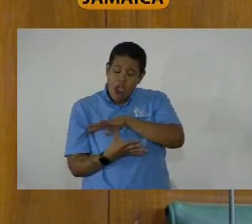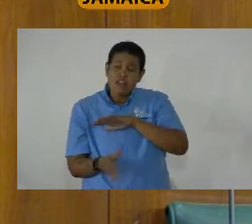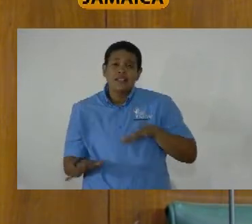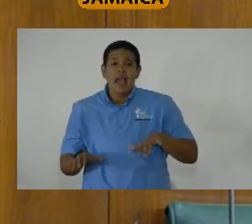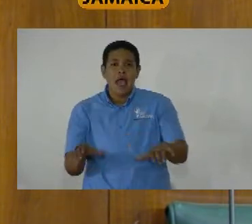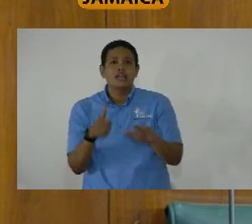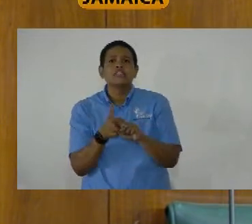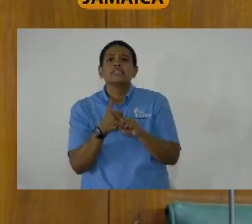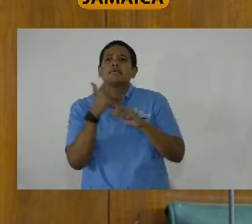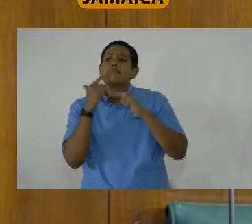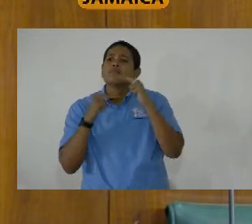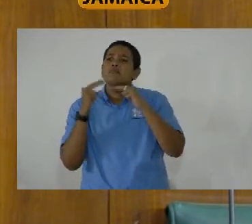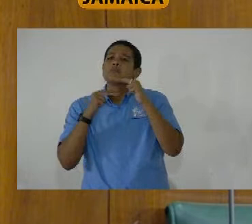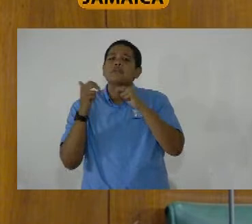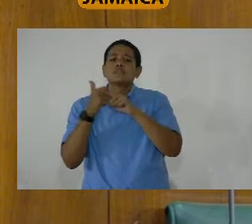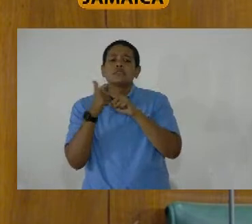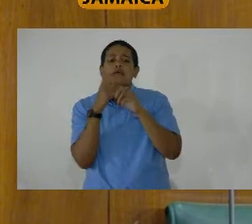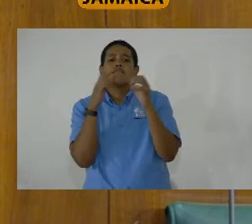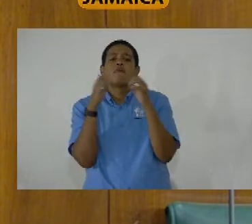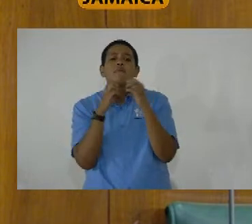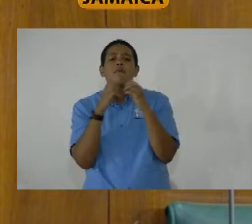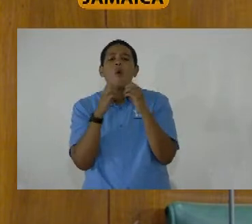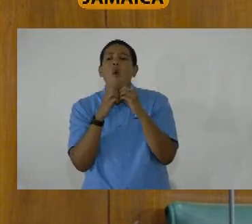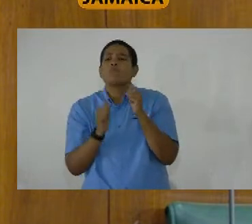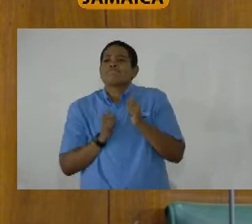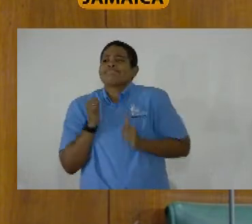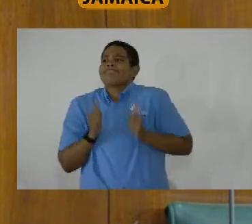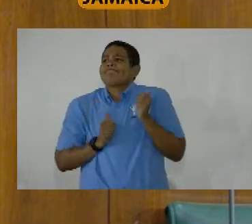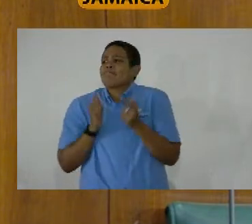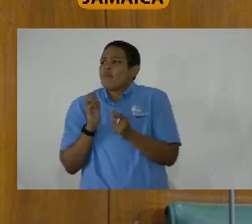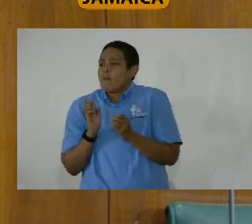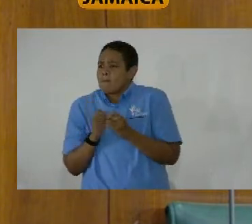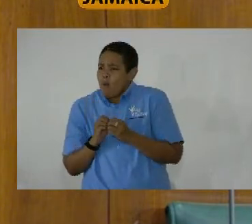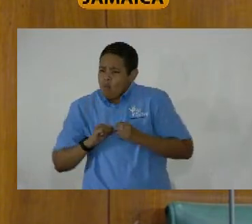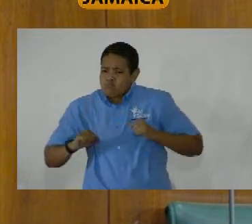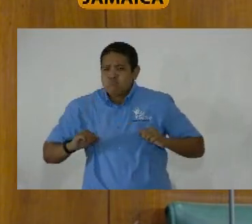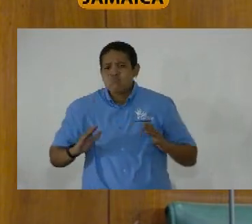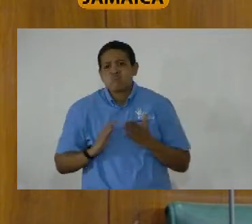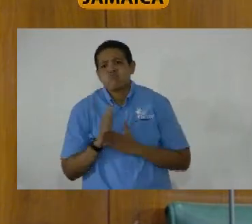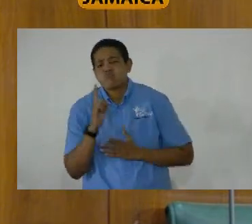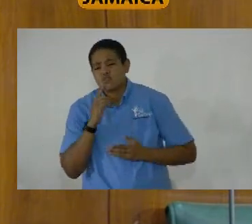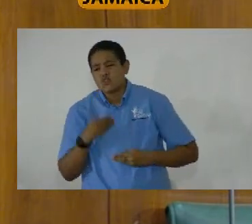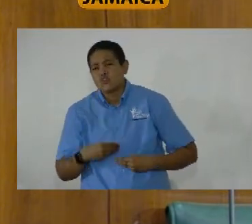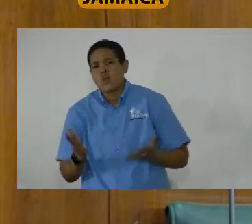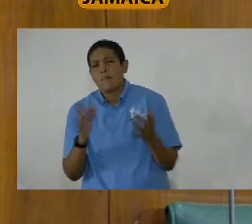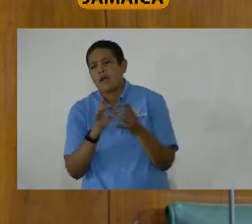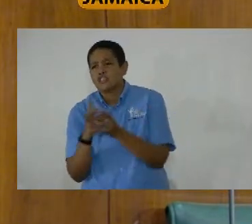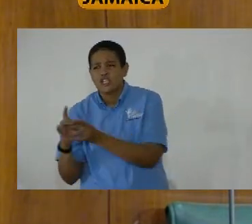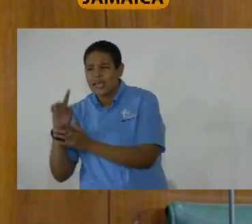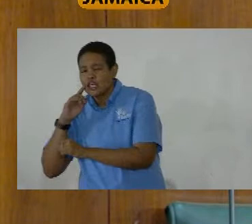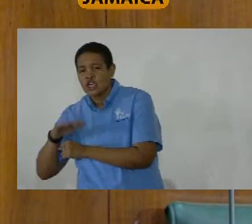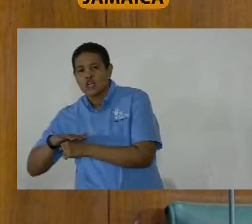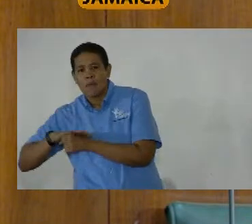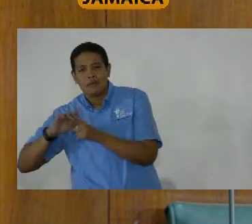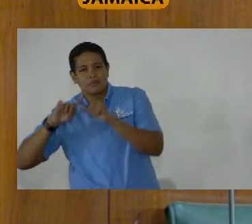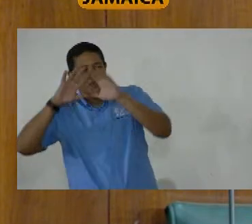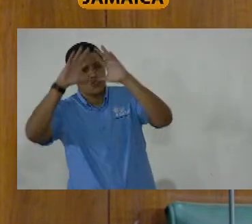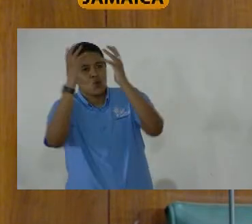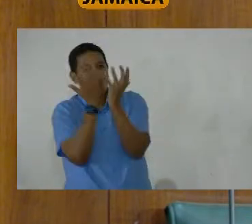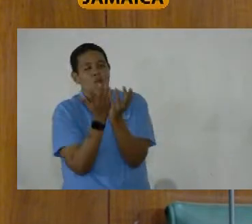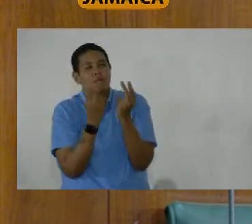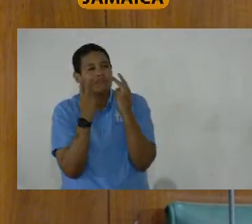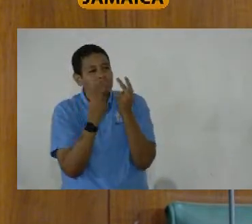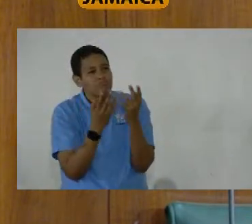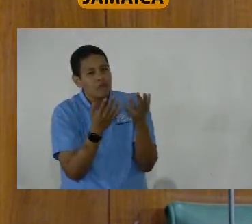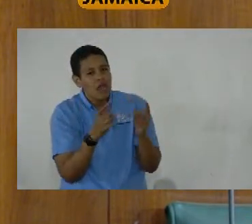the building of a more agile and resilient supply chain domestically and globally as a